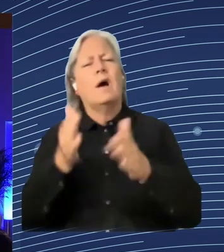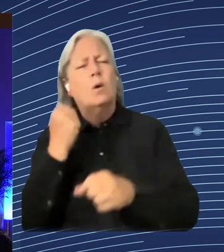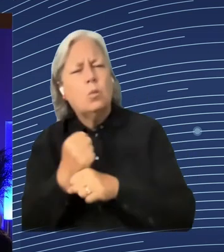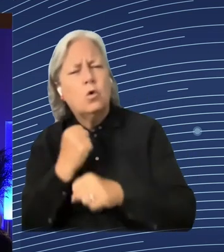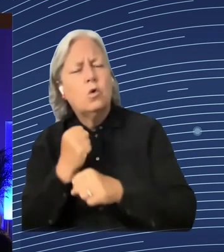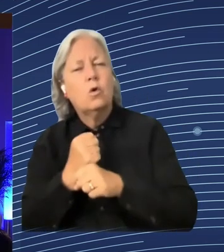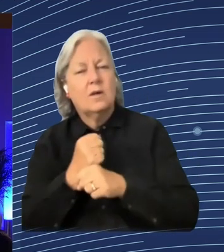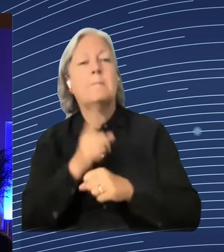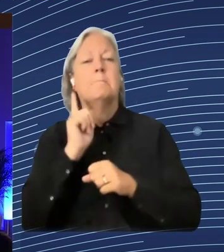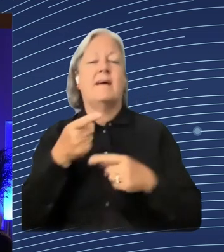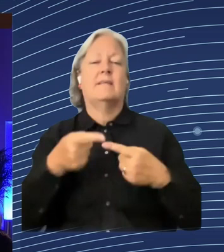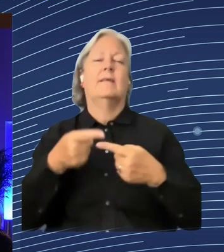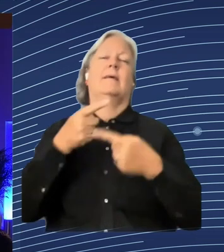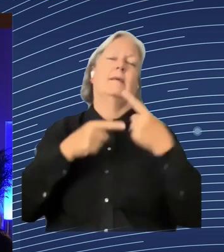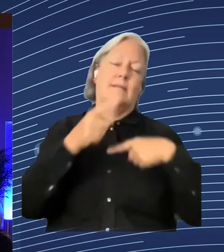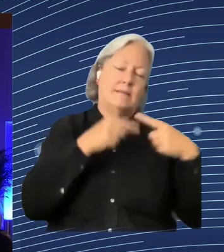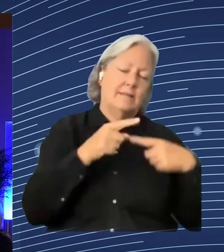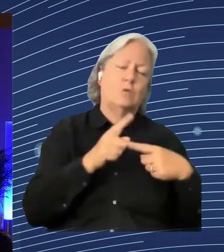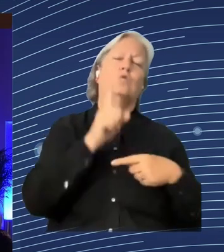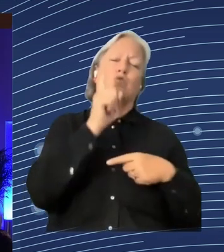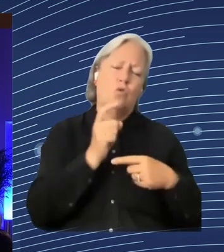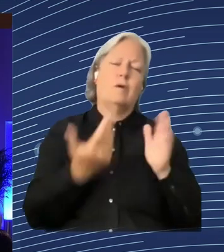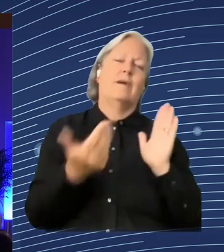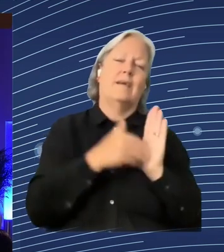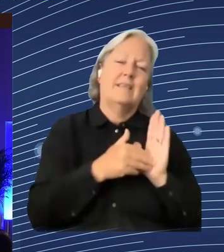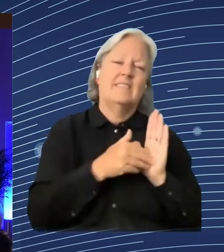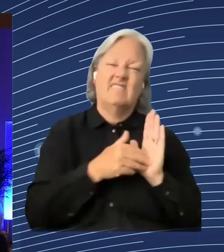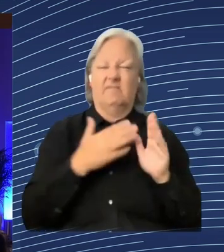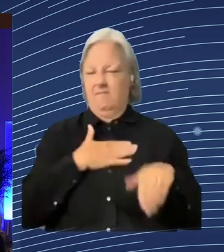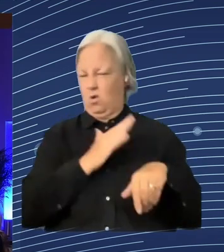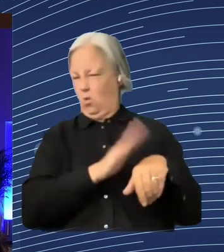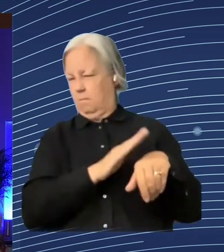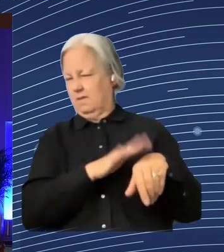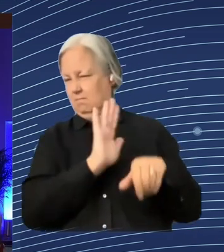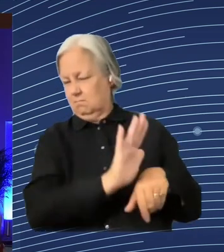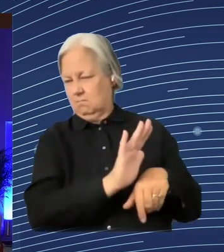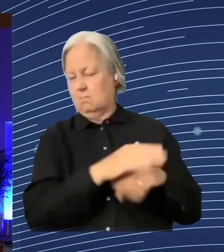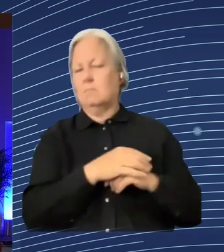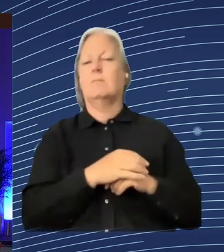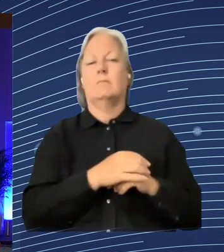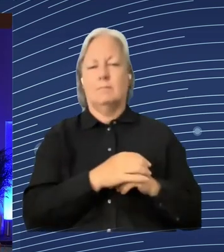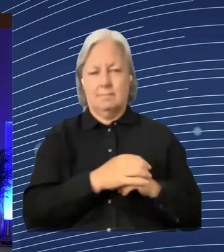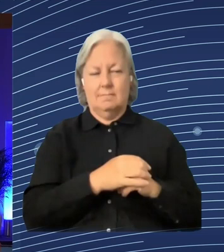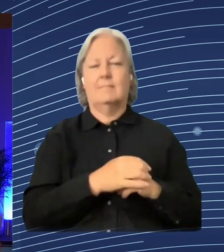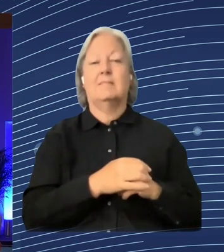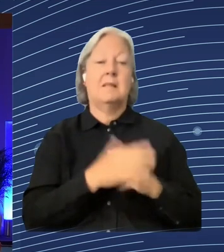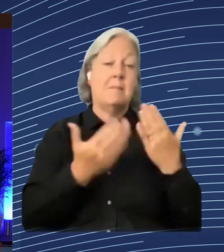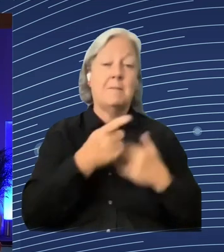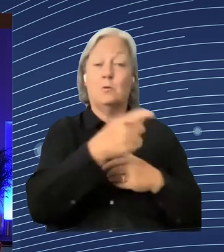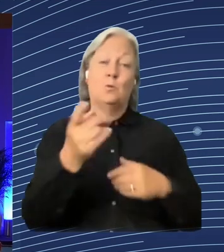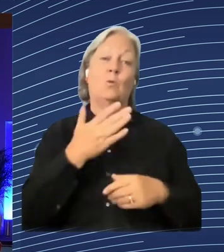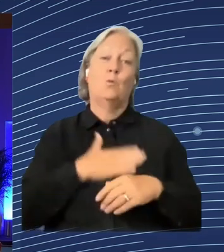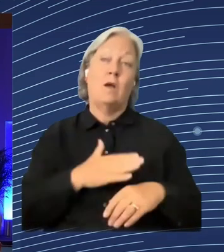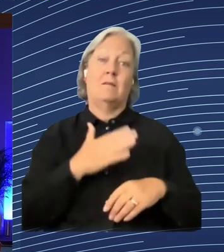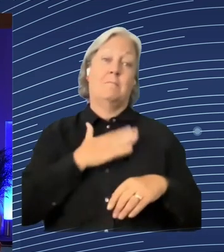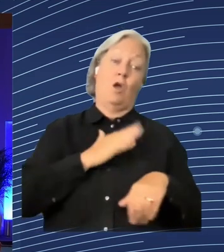scratch. So that was my comment, but looking at Bart, he will comment on my comment. And now